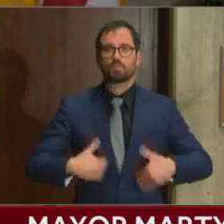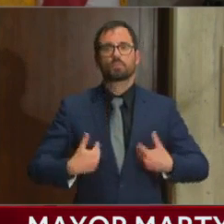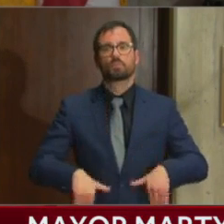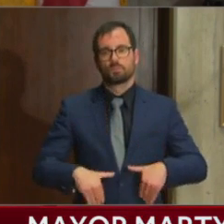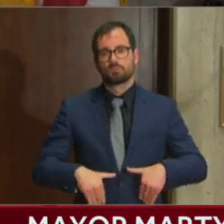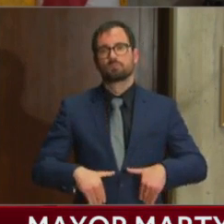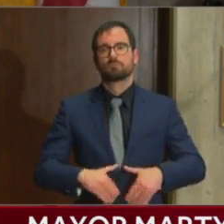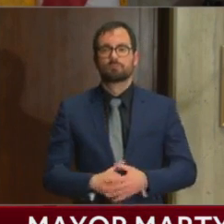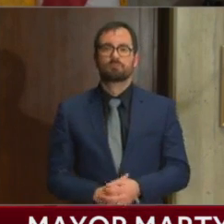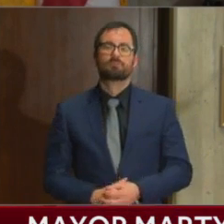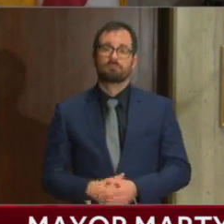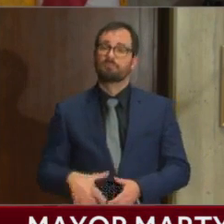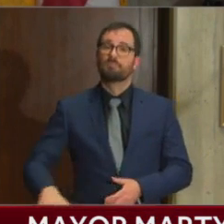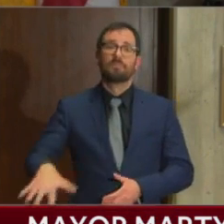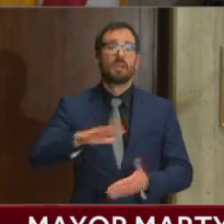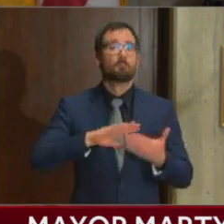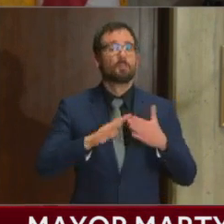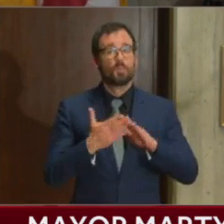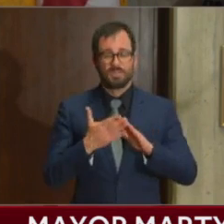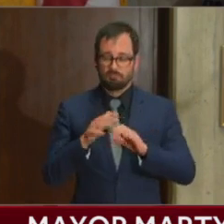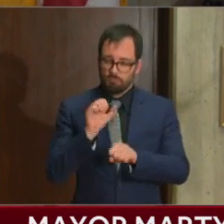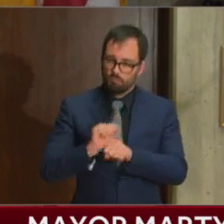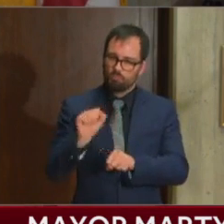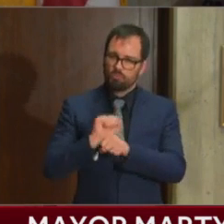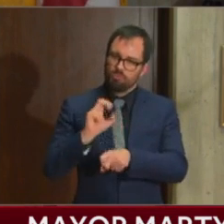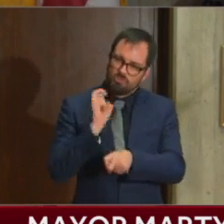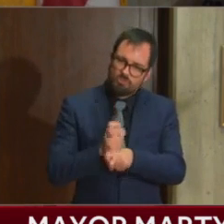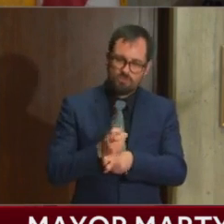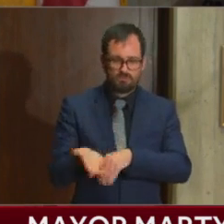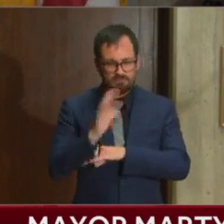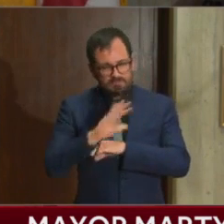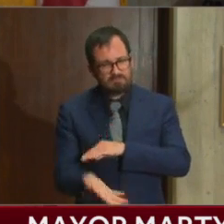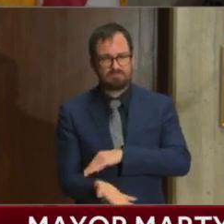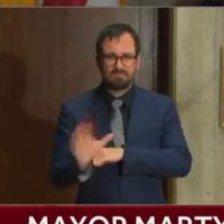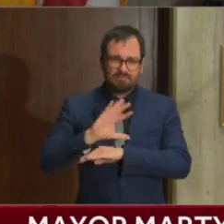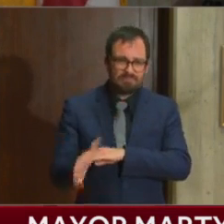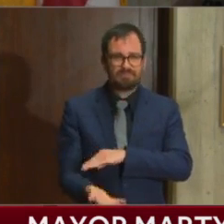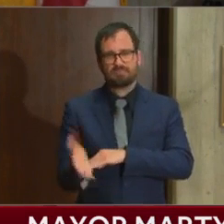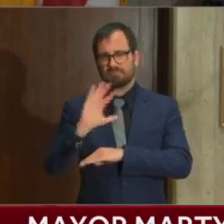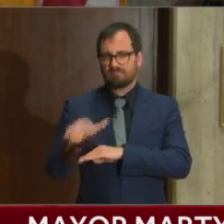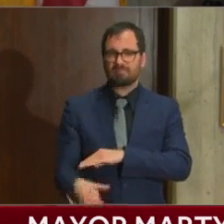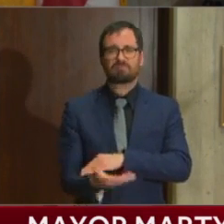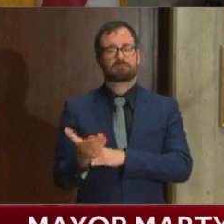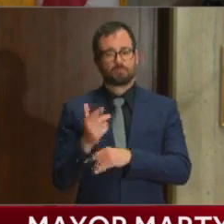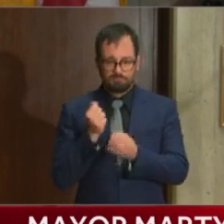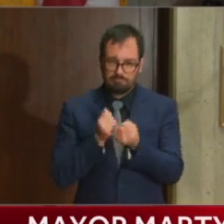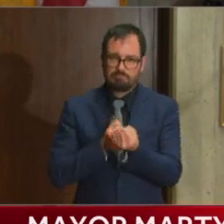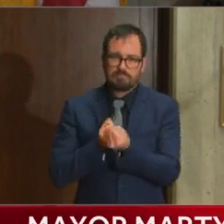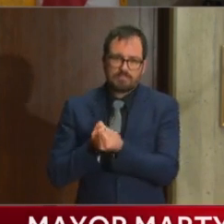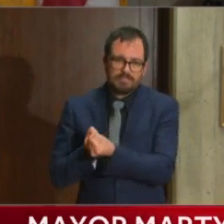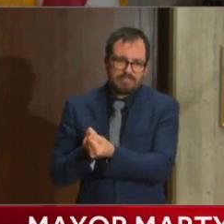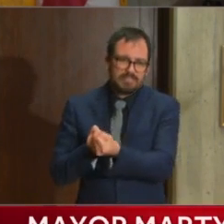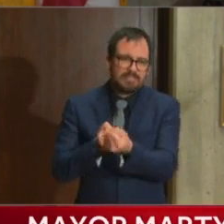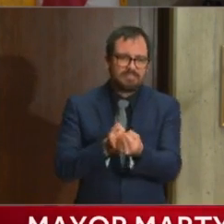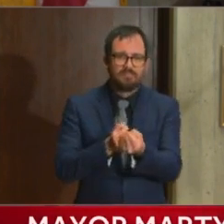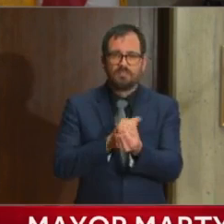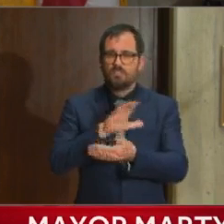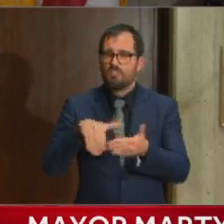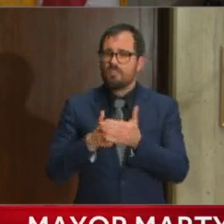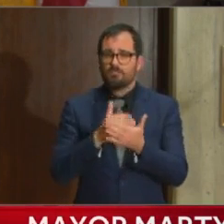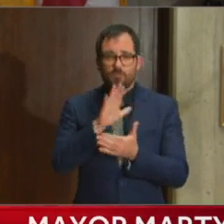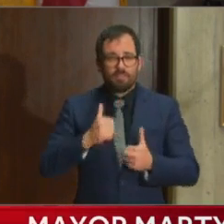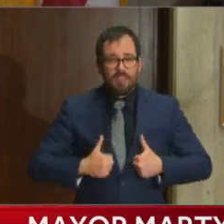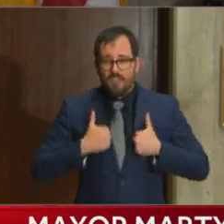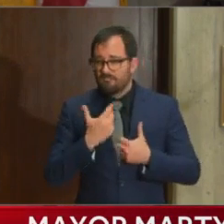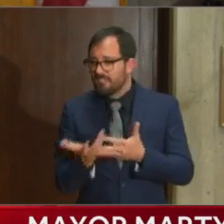our city. And I want you to know, we are not powerless and you are not alone. Here are the facts. To